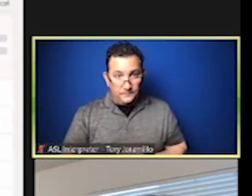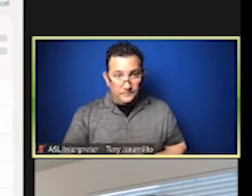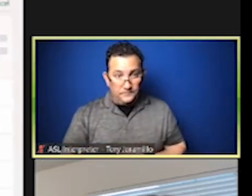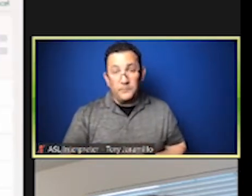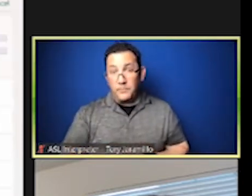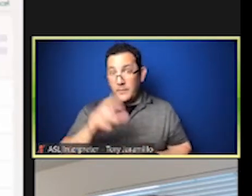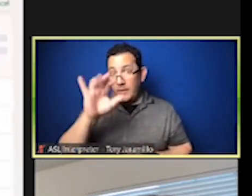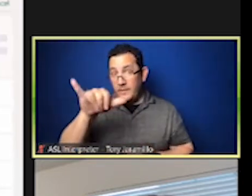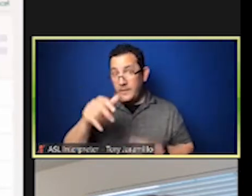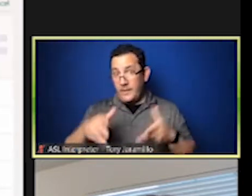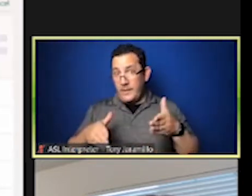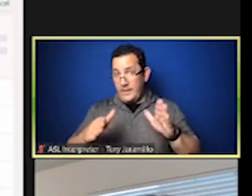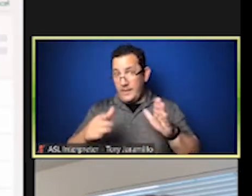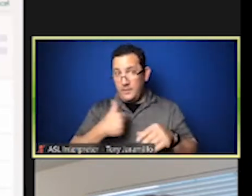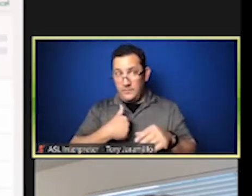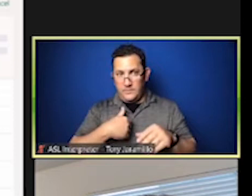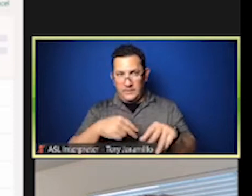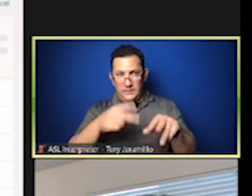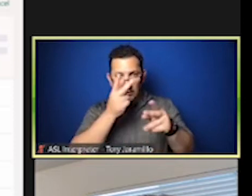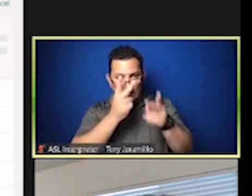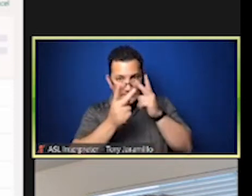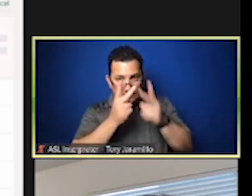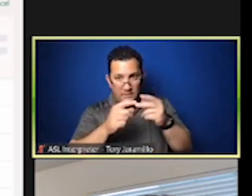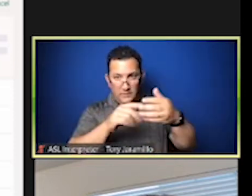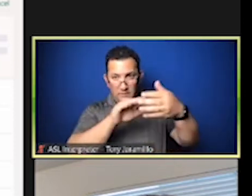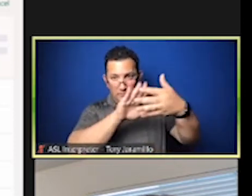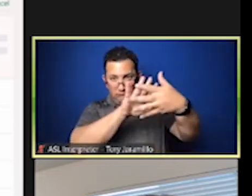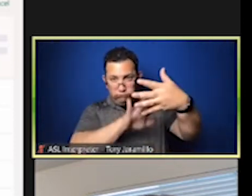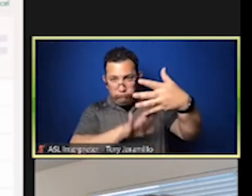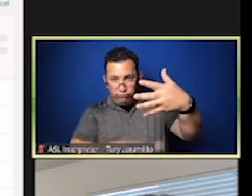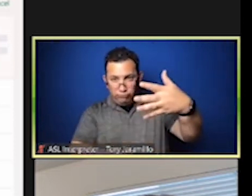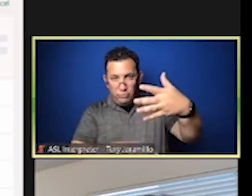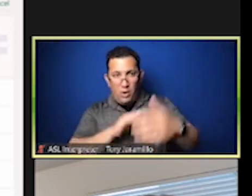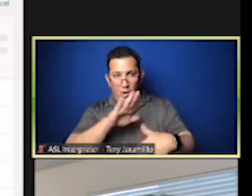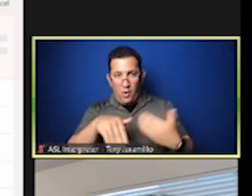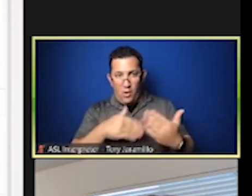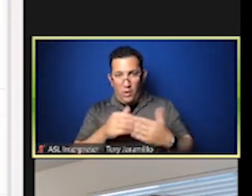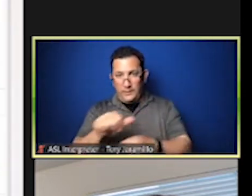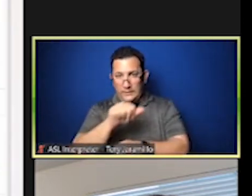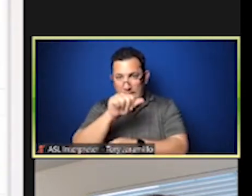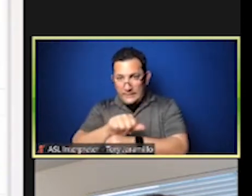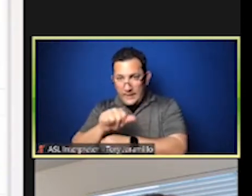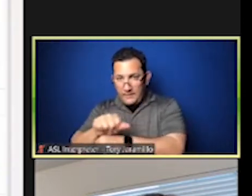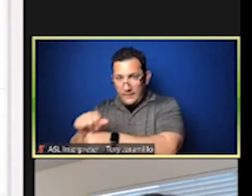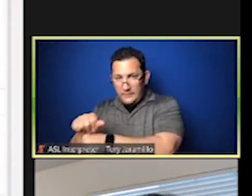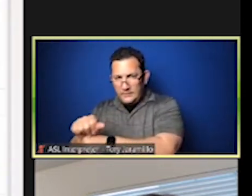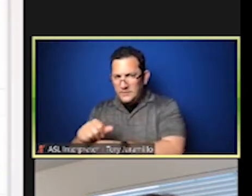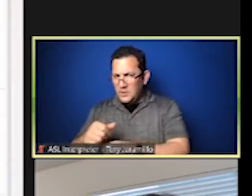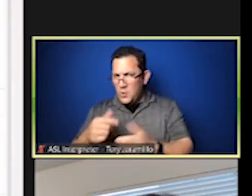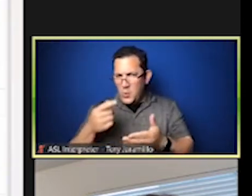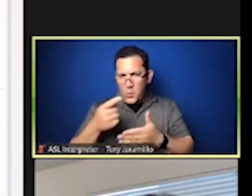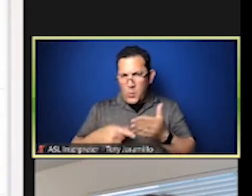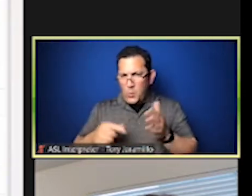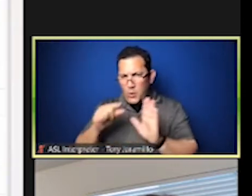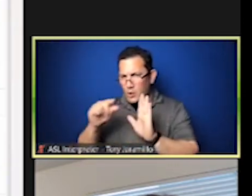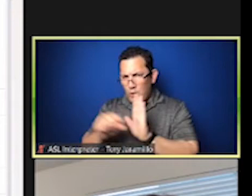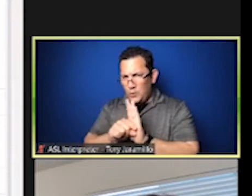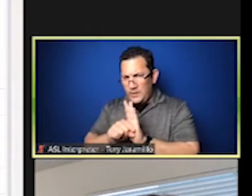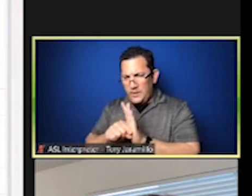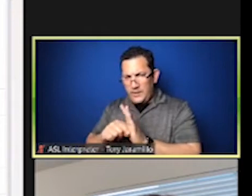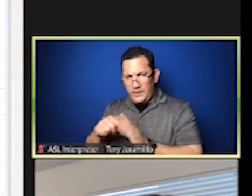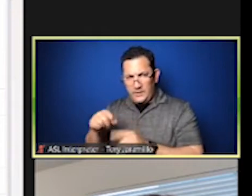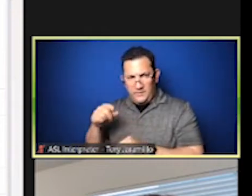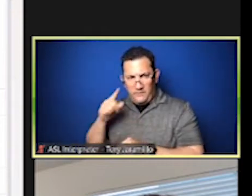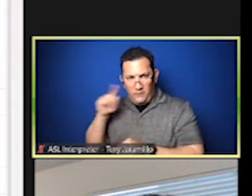This allows me to see all of their assignments and what grades they have received for those assignments. So